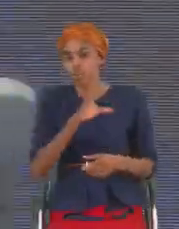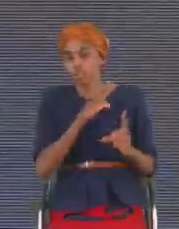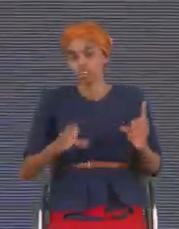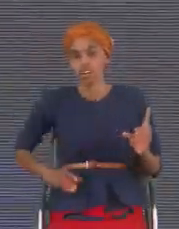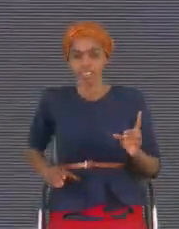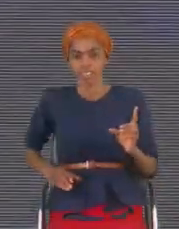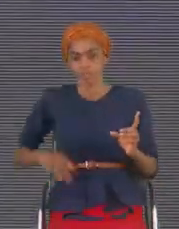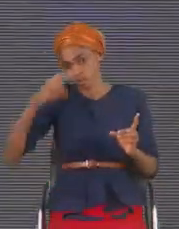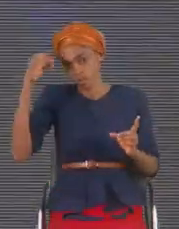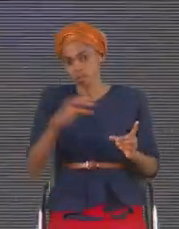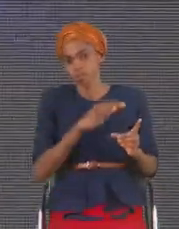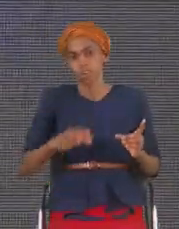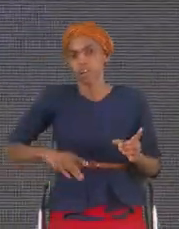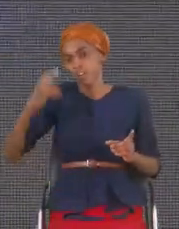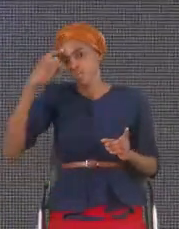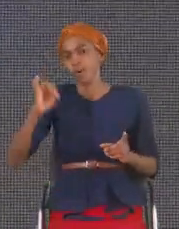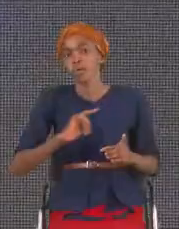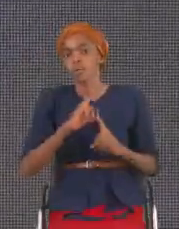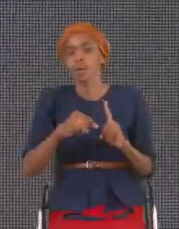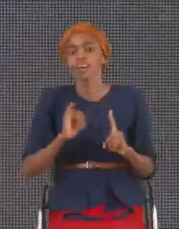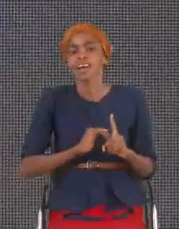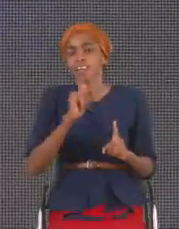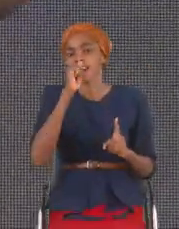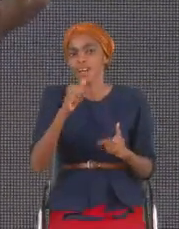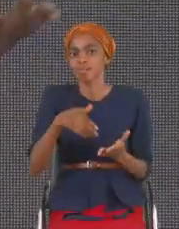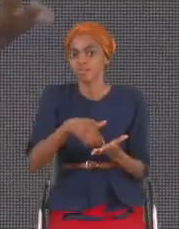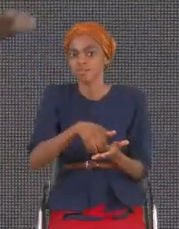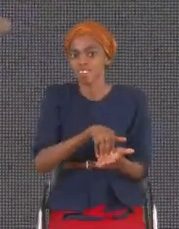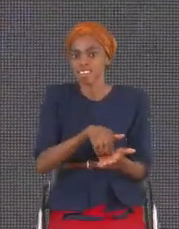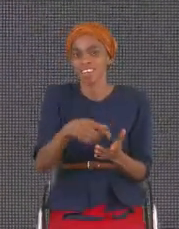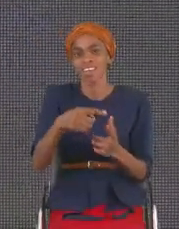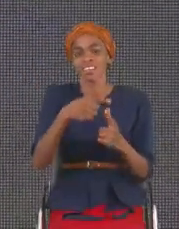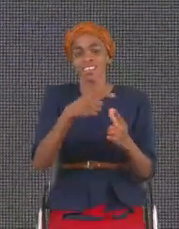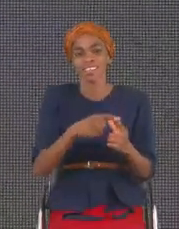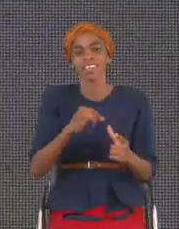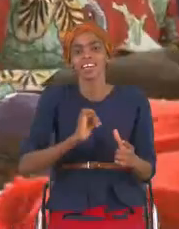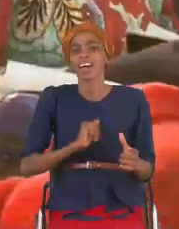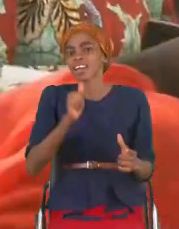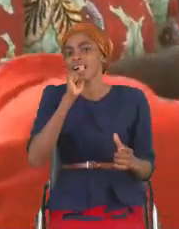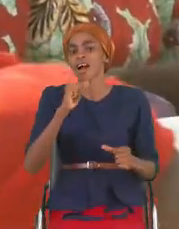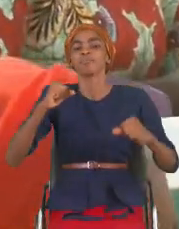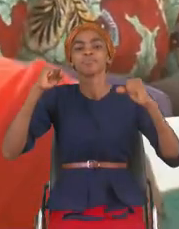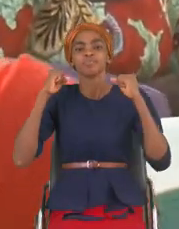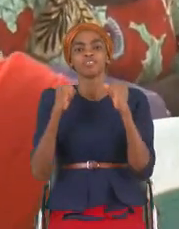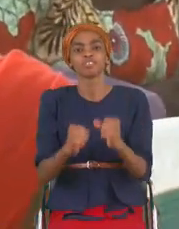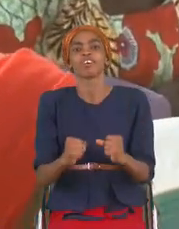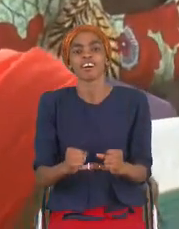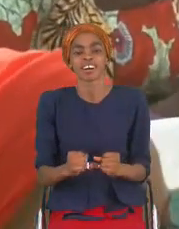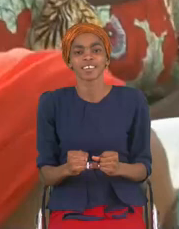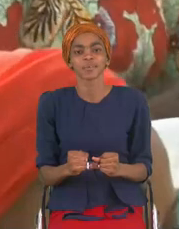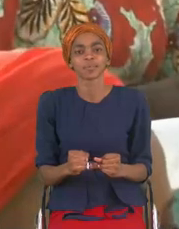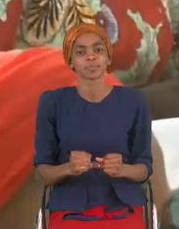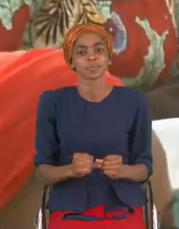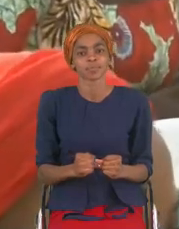when I am weak, tell me, then am I strong.